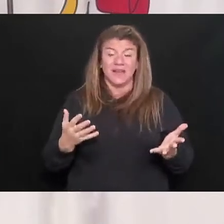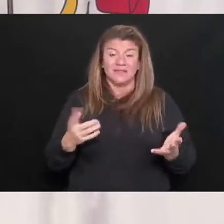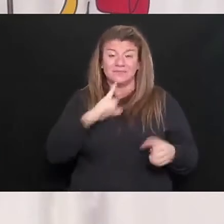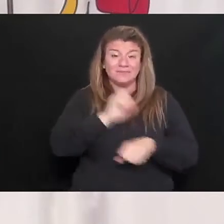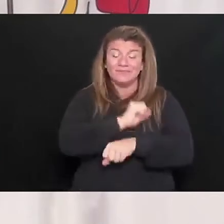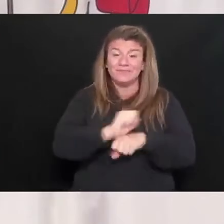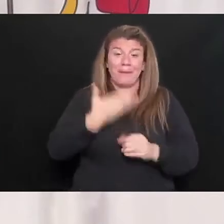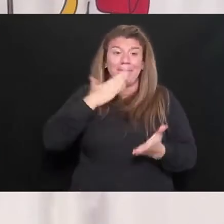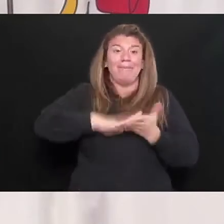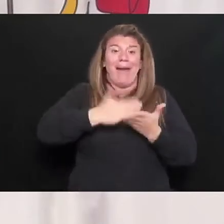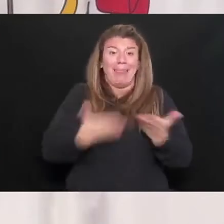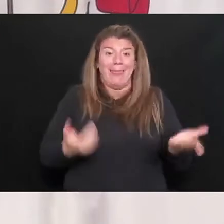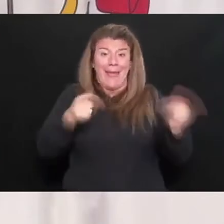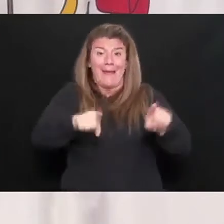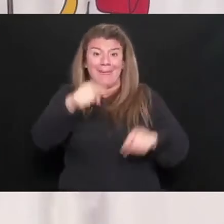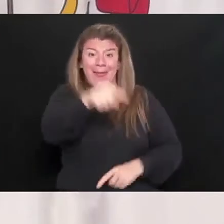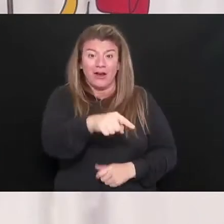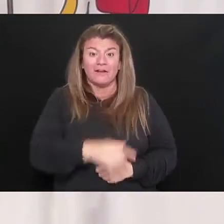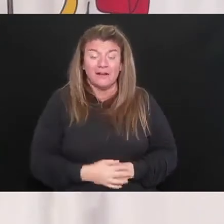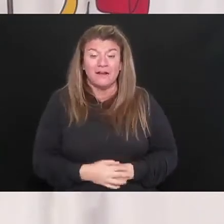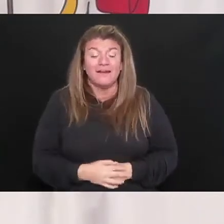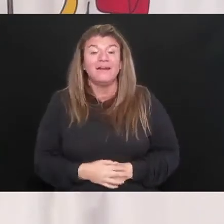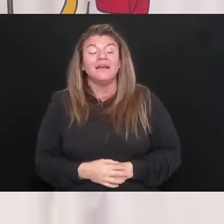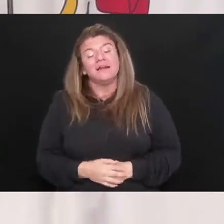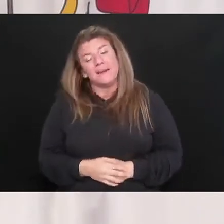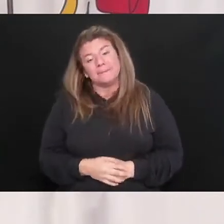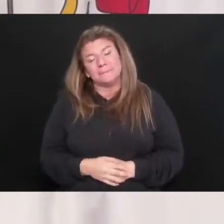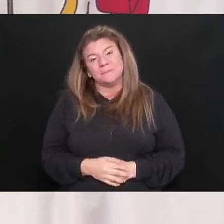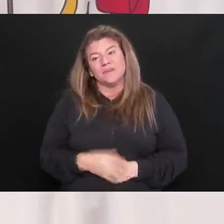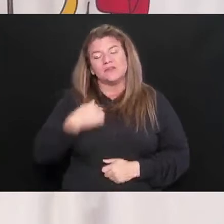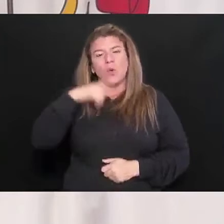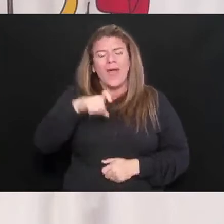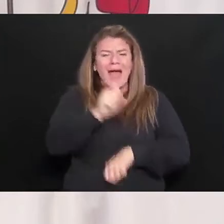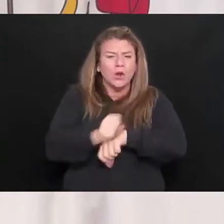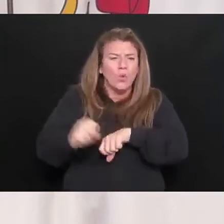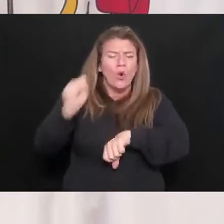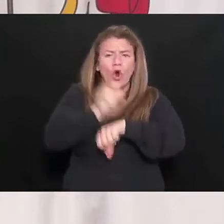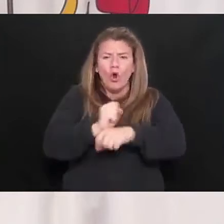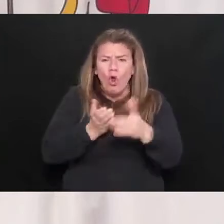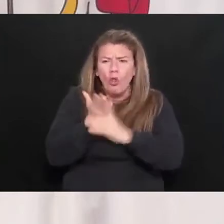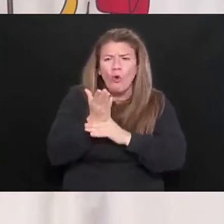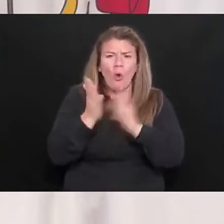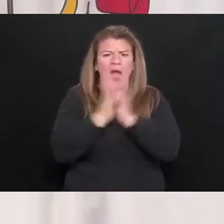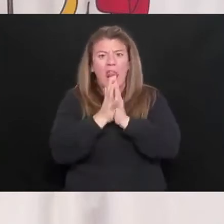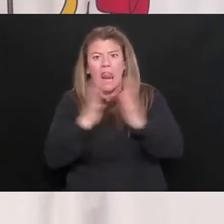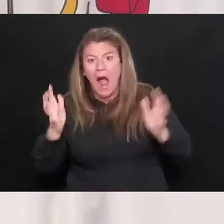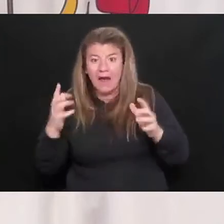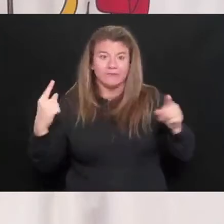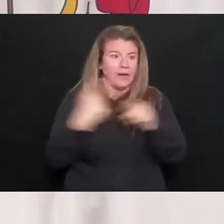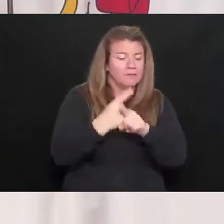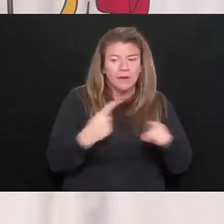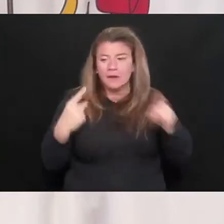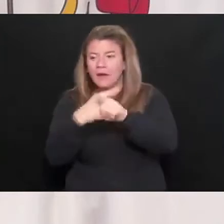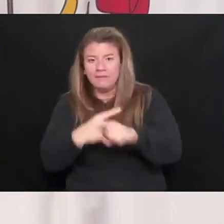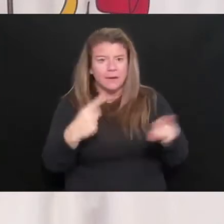and with that, you know, that we had to work through a whole bunch of hoops and everything, but I think it